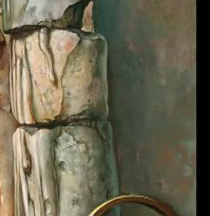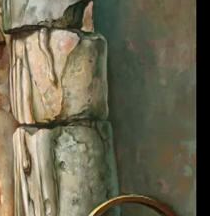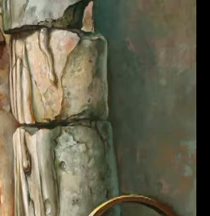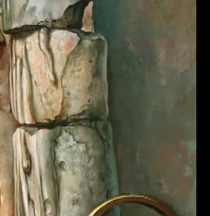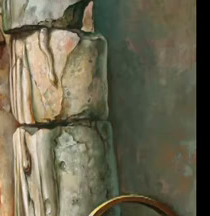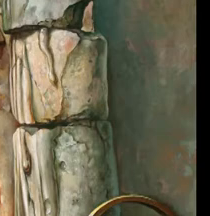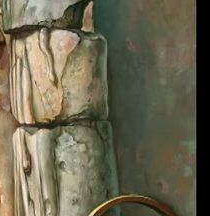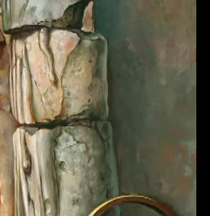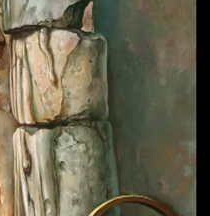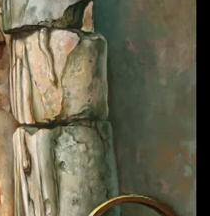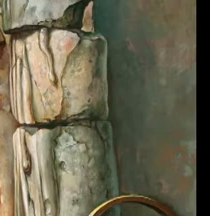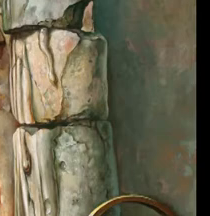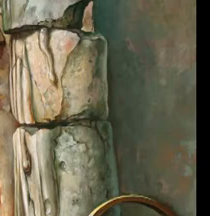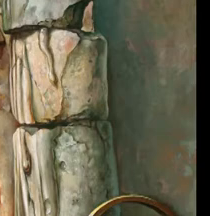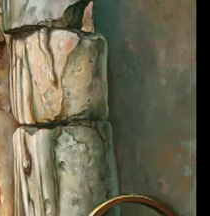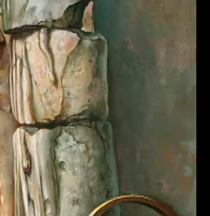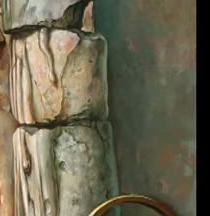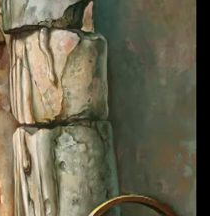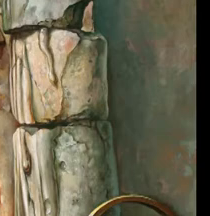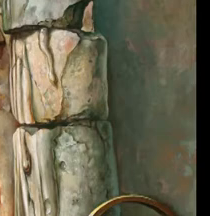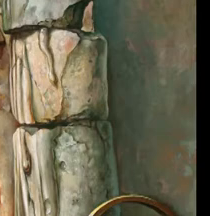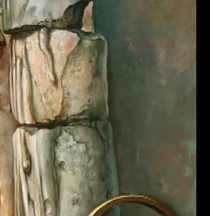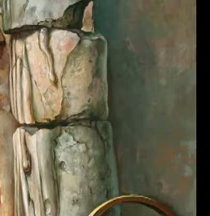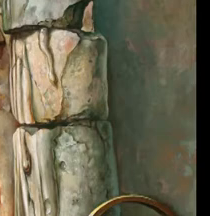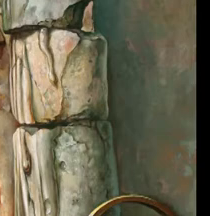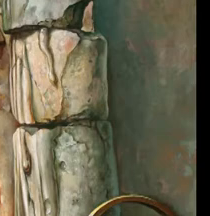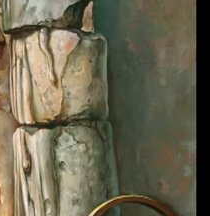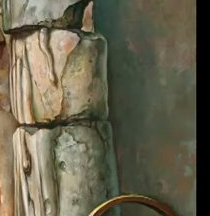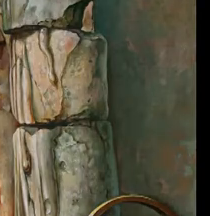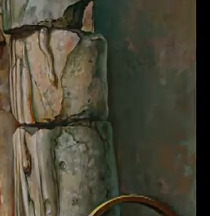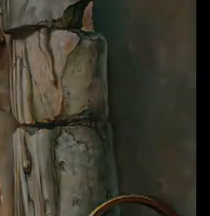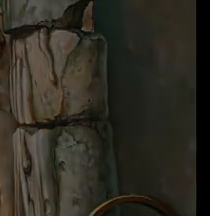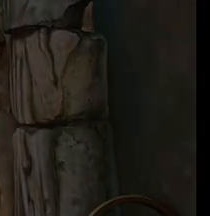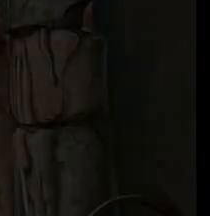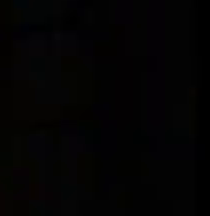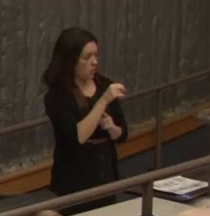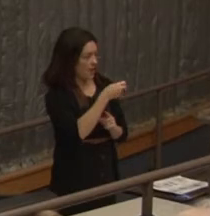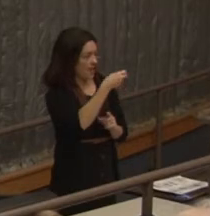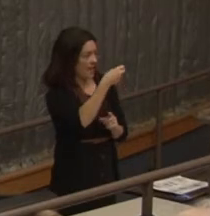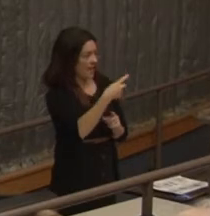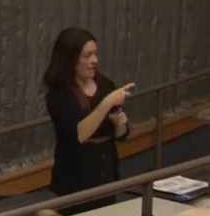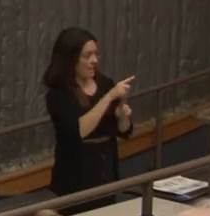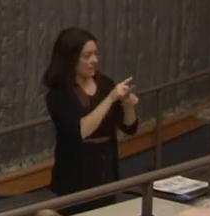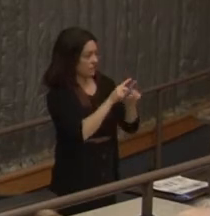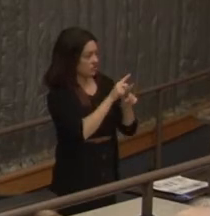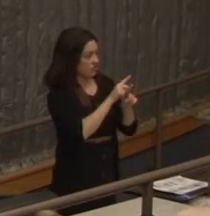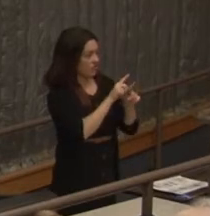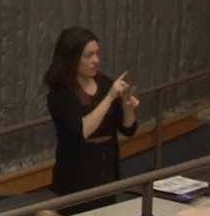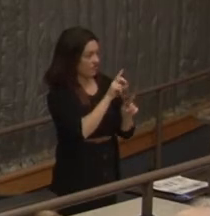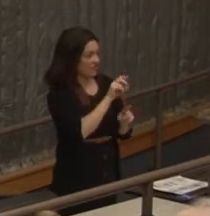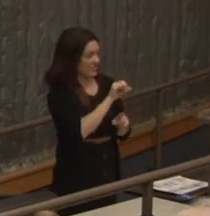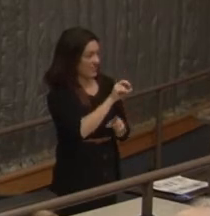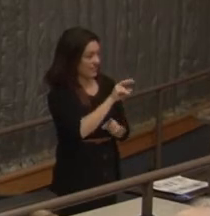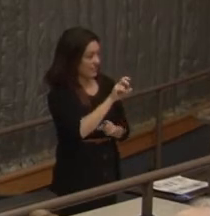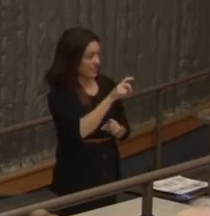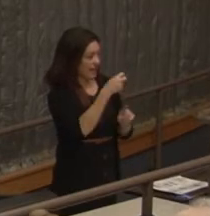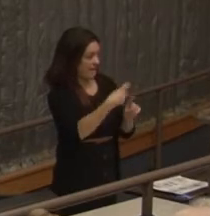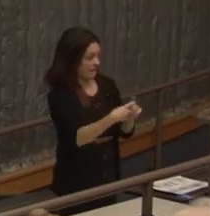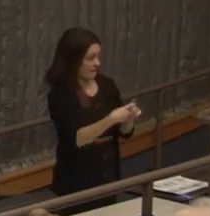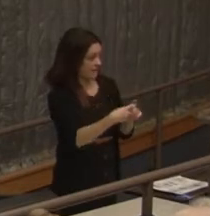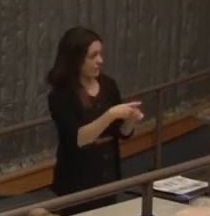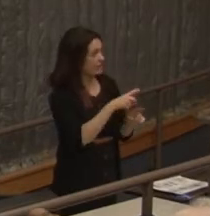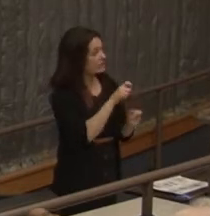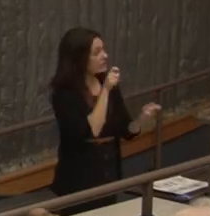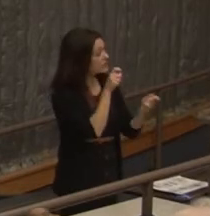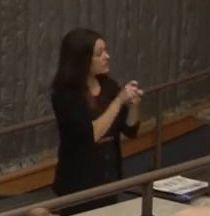VG. Half of a Star of David, so clearly he's talking about the fate of the Jews. He has certain items from